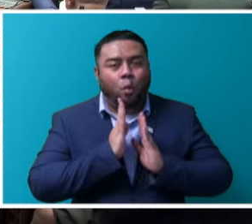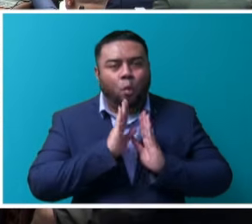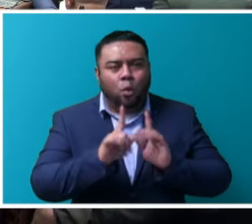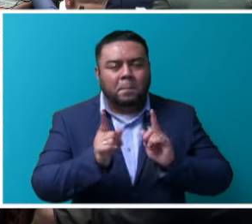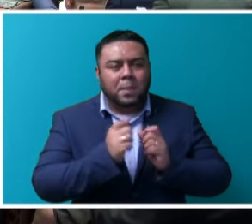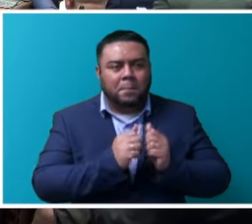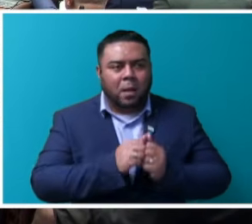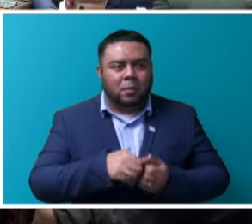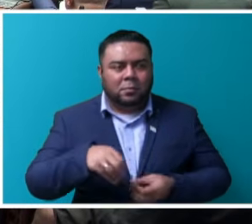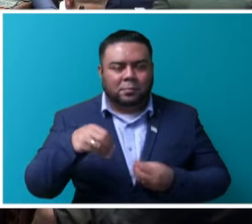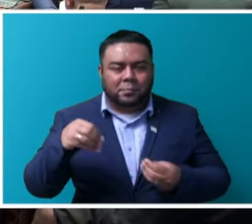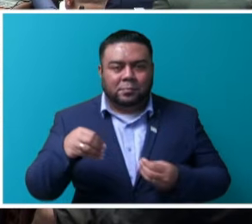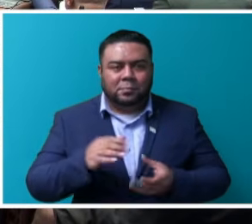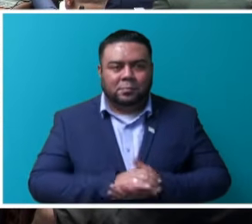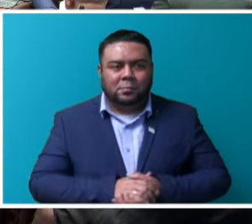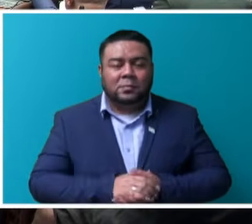paper.